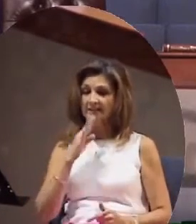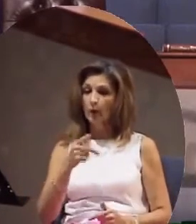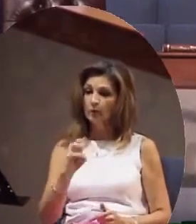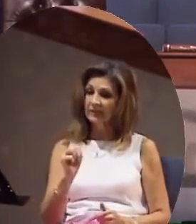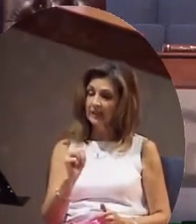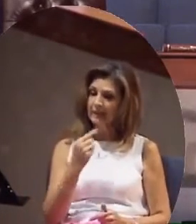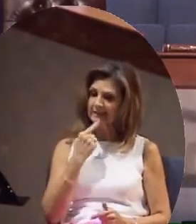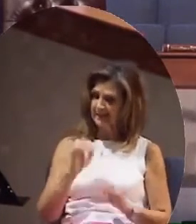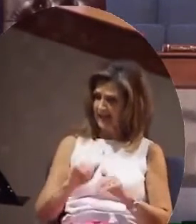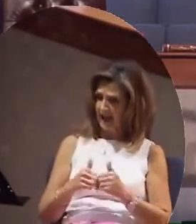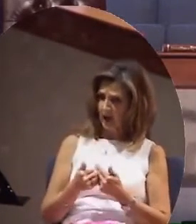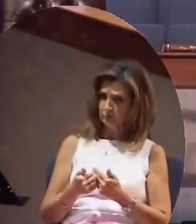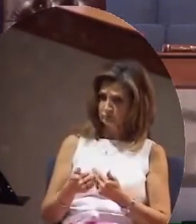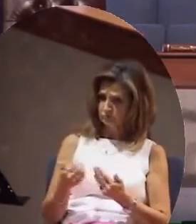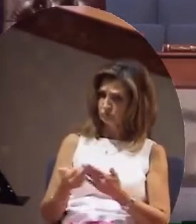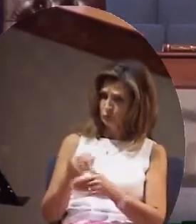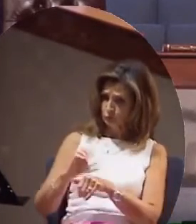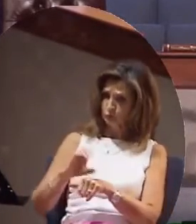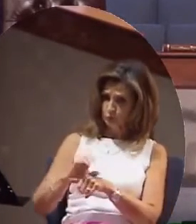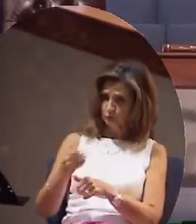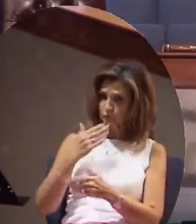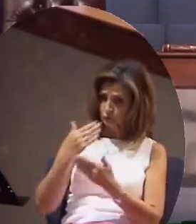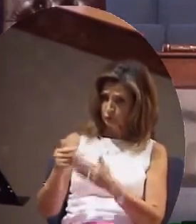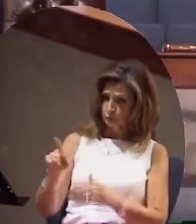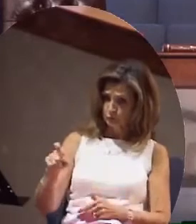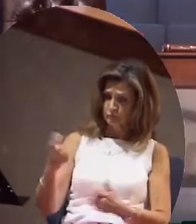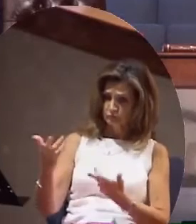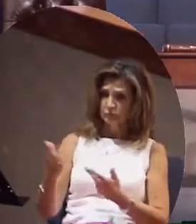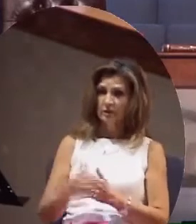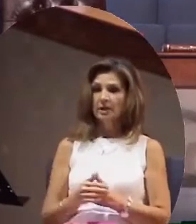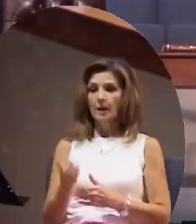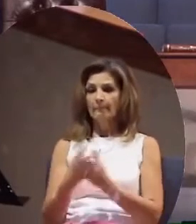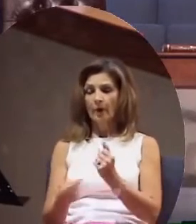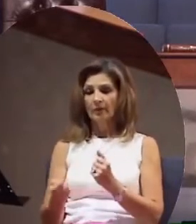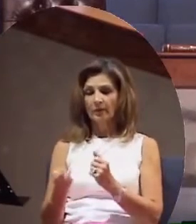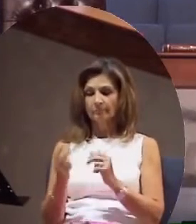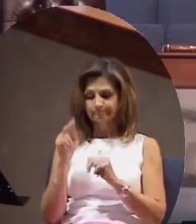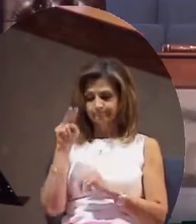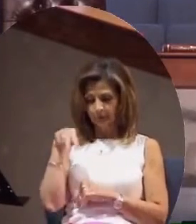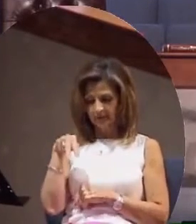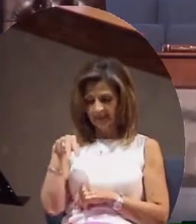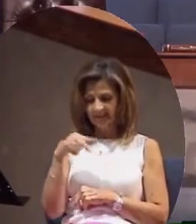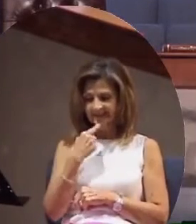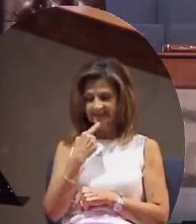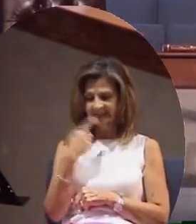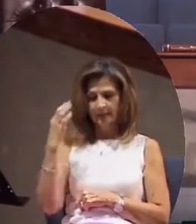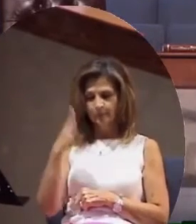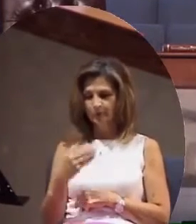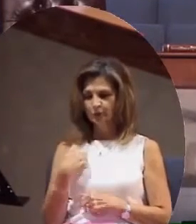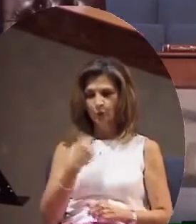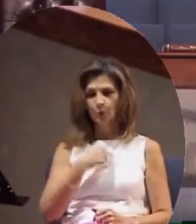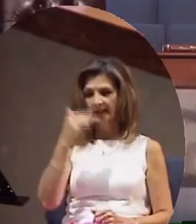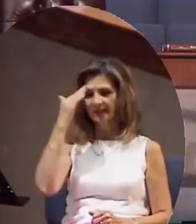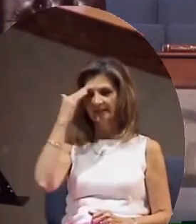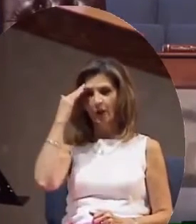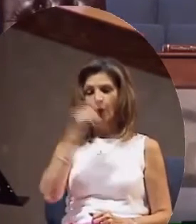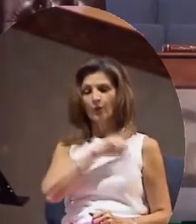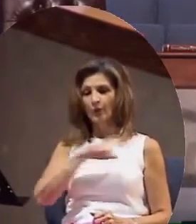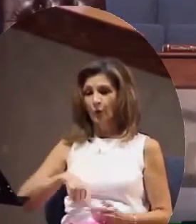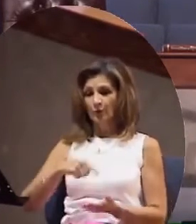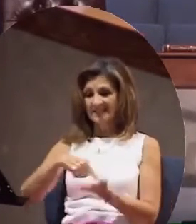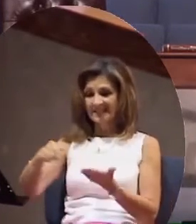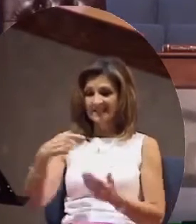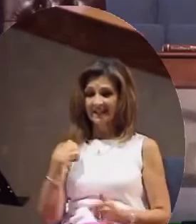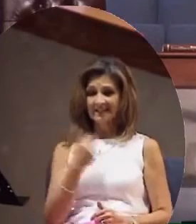said, how's it going with your new church? And both of them looked down, and they said, preacher, we know the Lord sent us there,